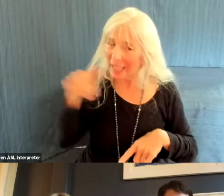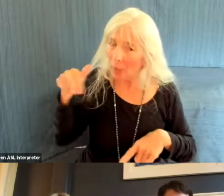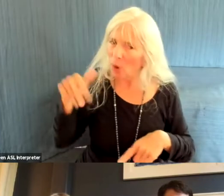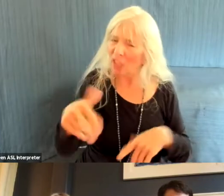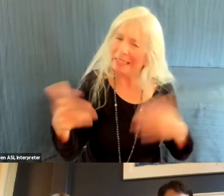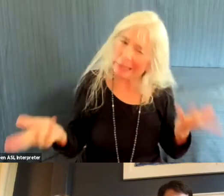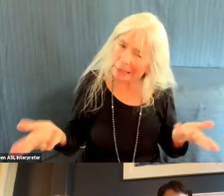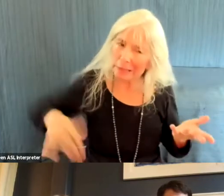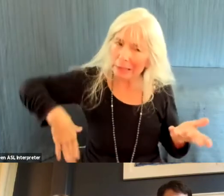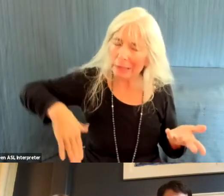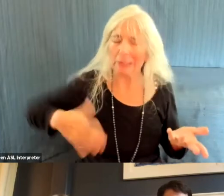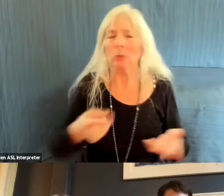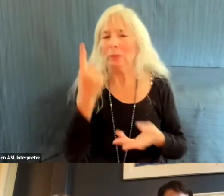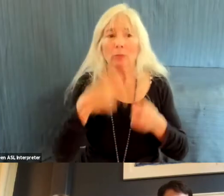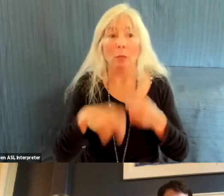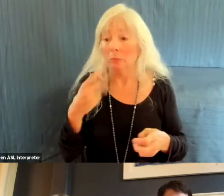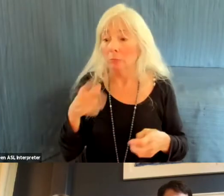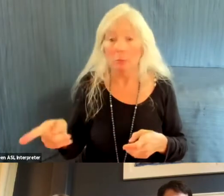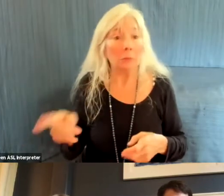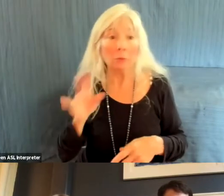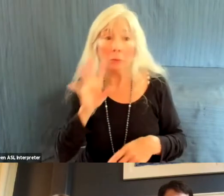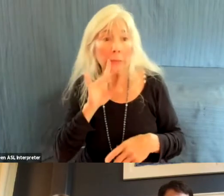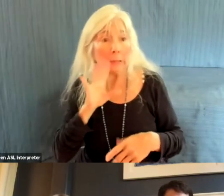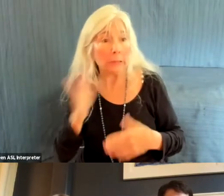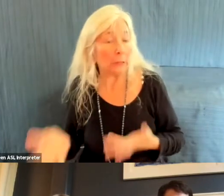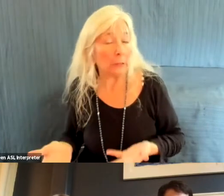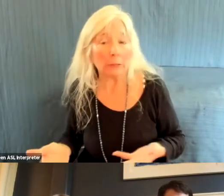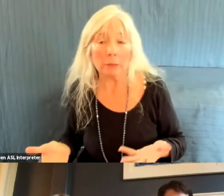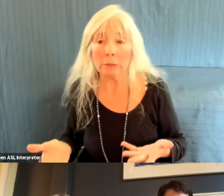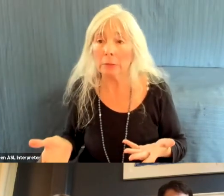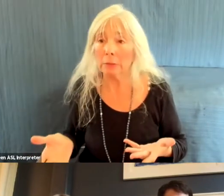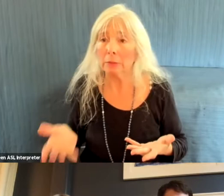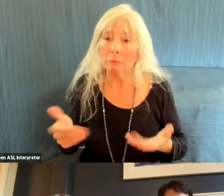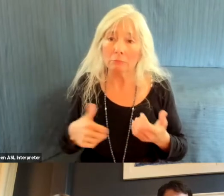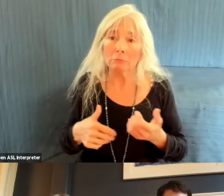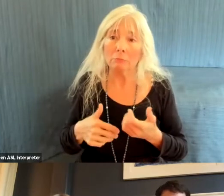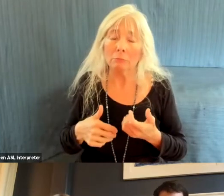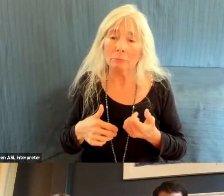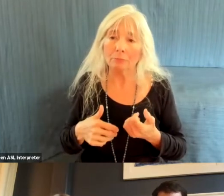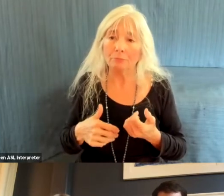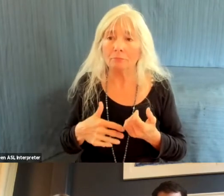That was the only problem. He would speak. So he pretty much